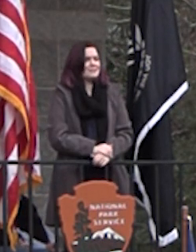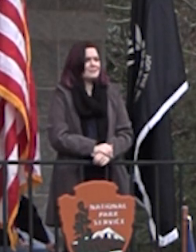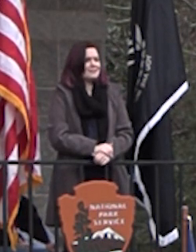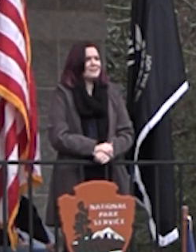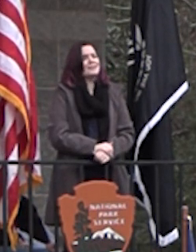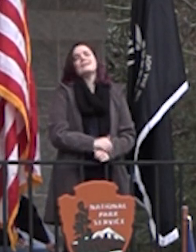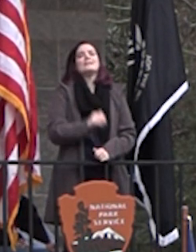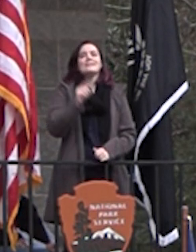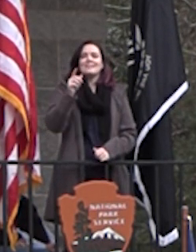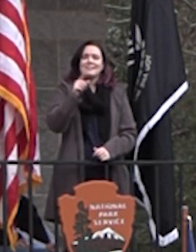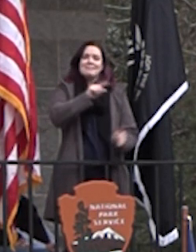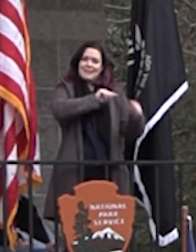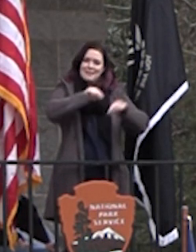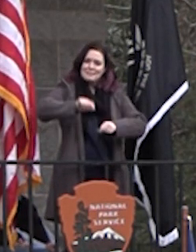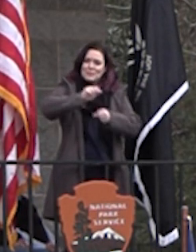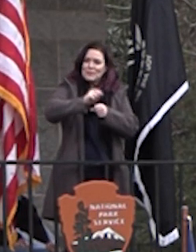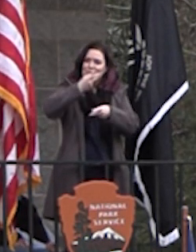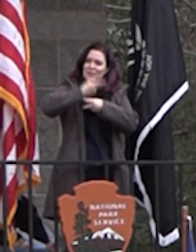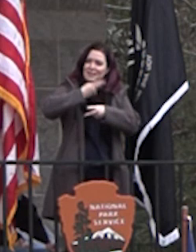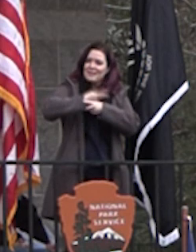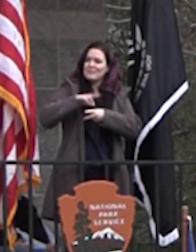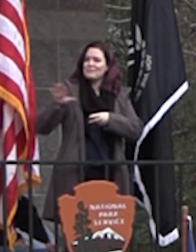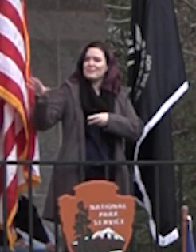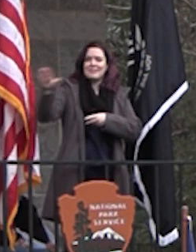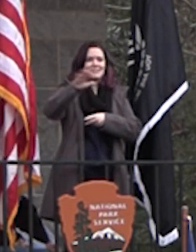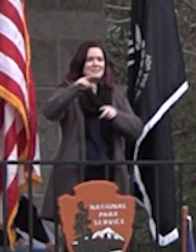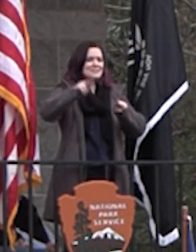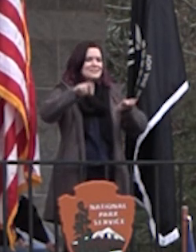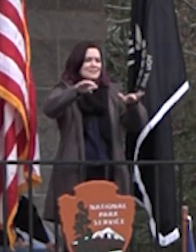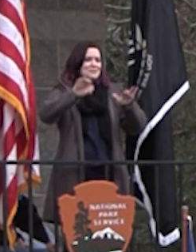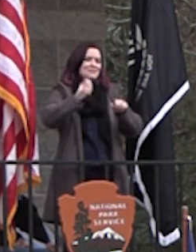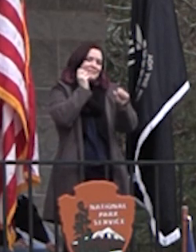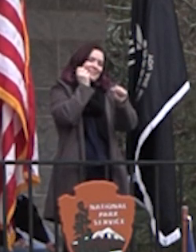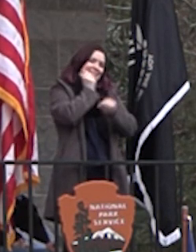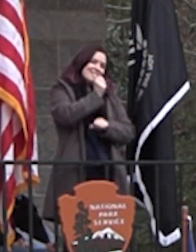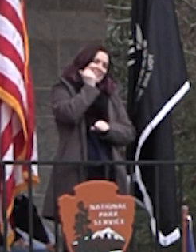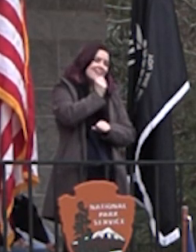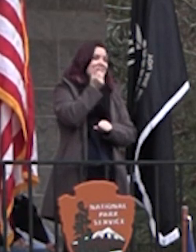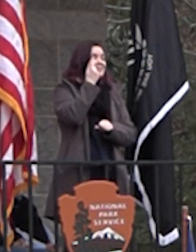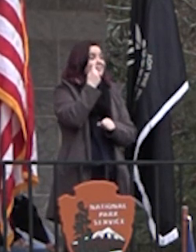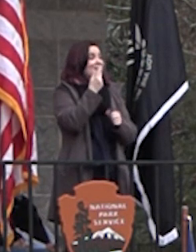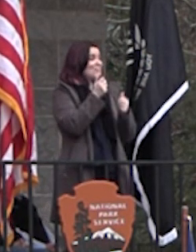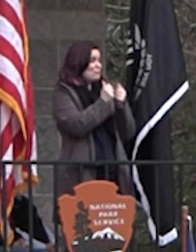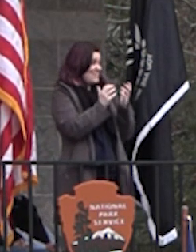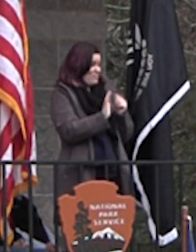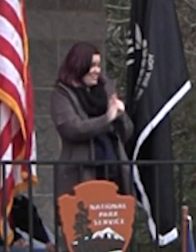cemetery every single day, and we have an amazing support staff without whom none of this work could get